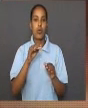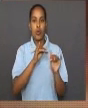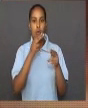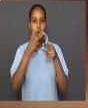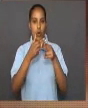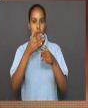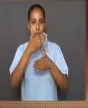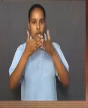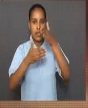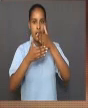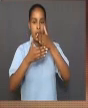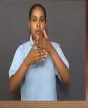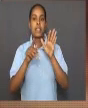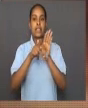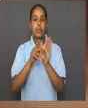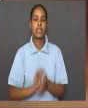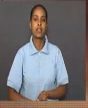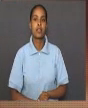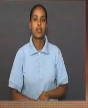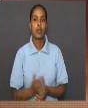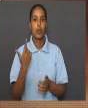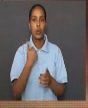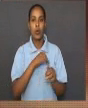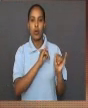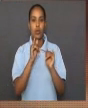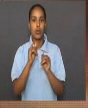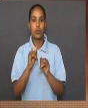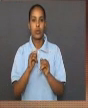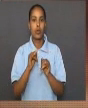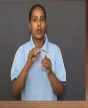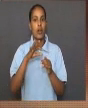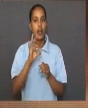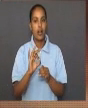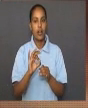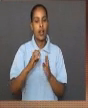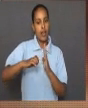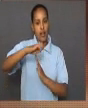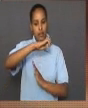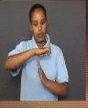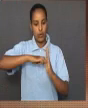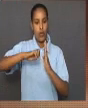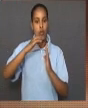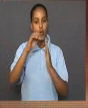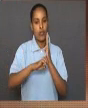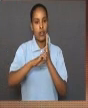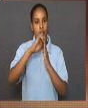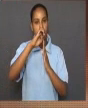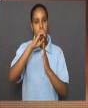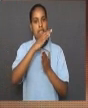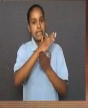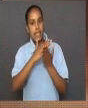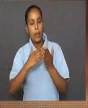up principles. We will also write the electronic configurations of